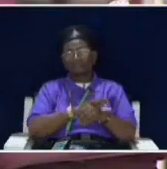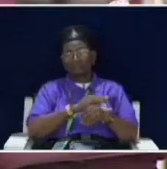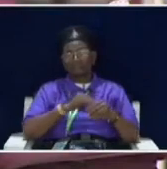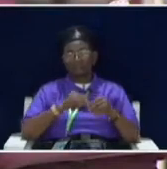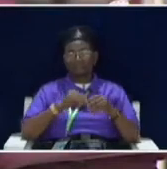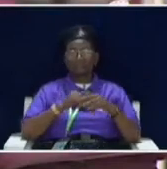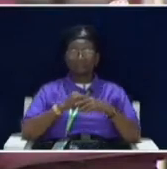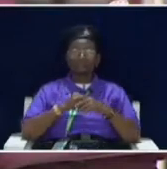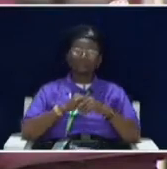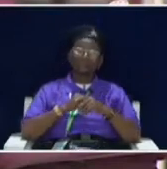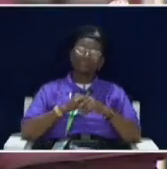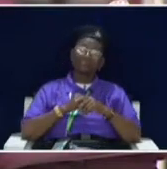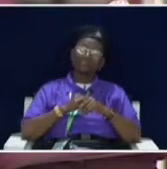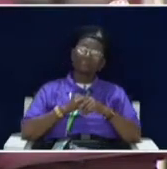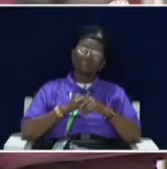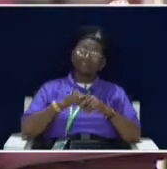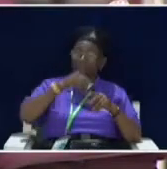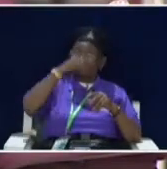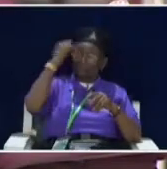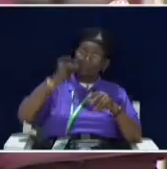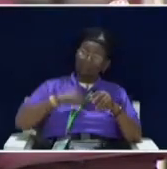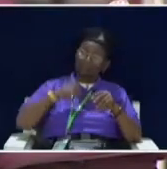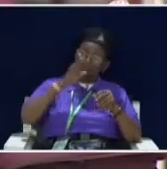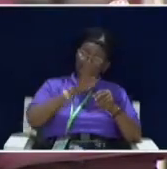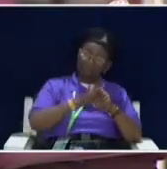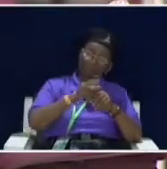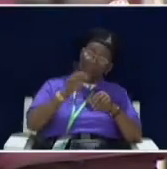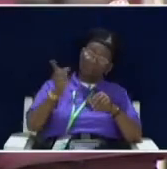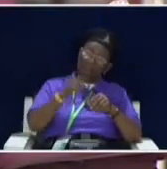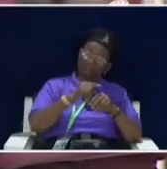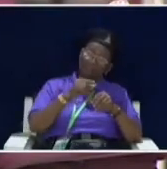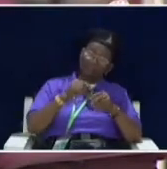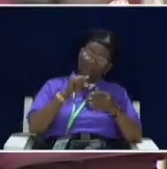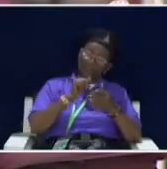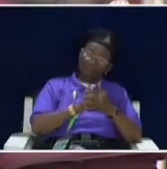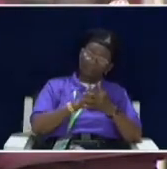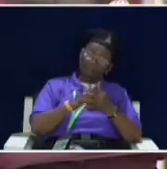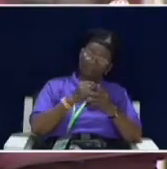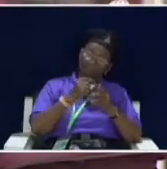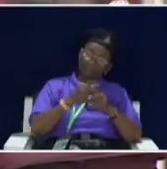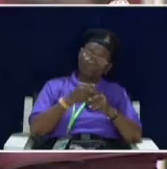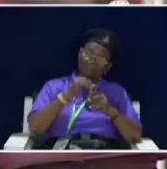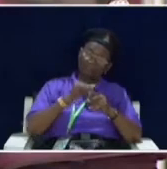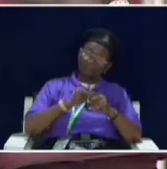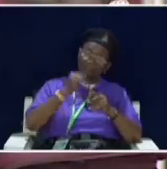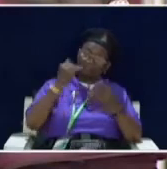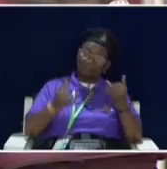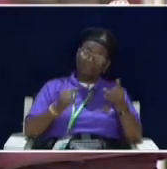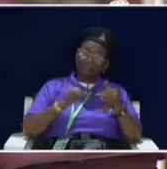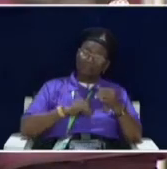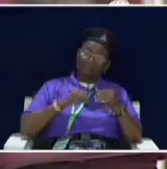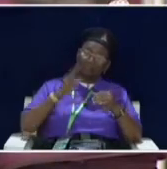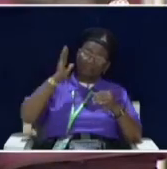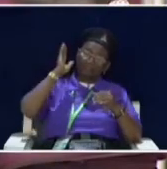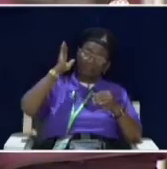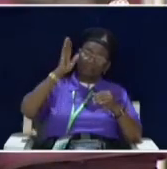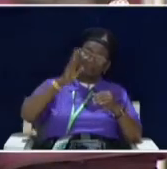Because I promise you, from now on, I'll be praying for you. So I need